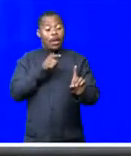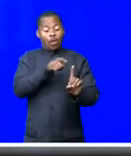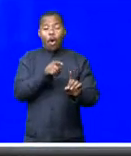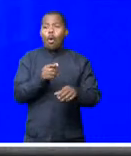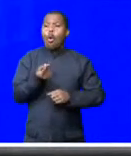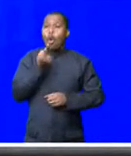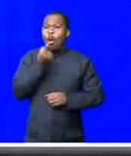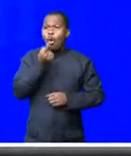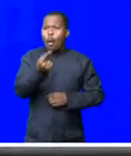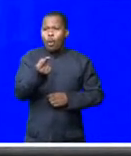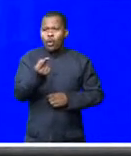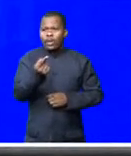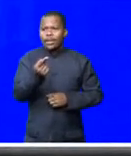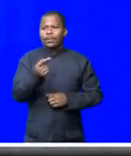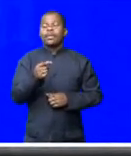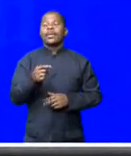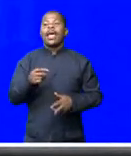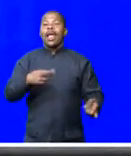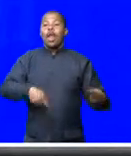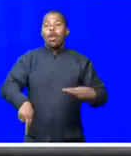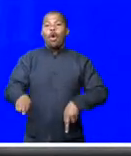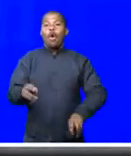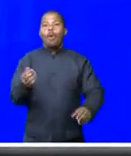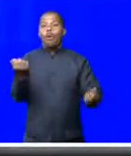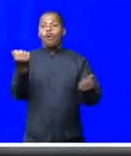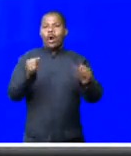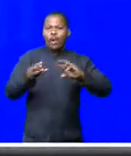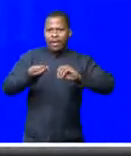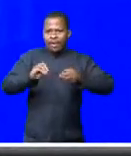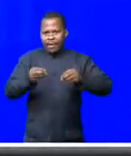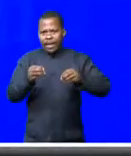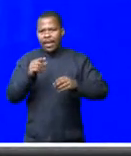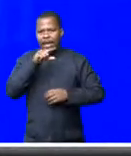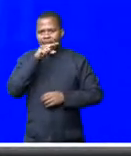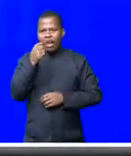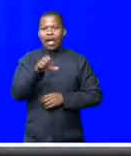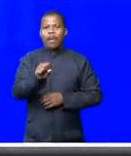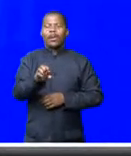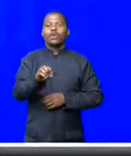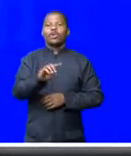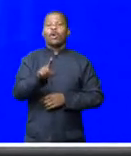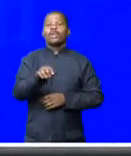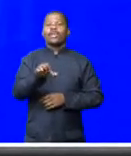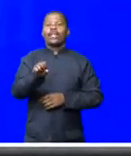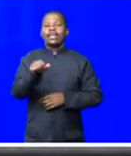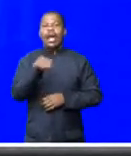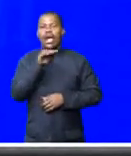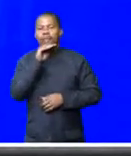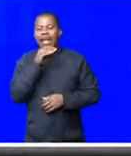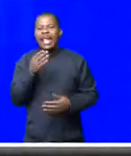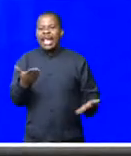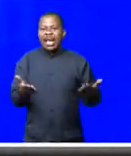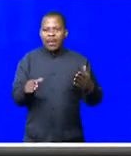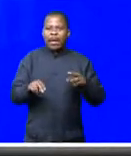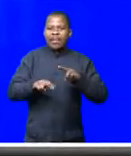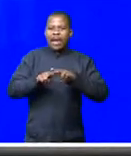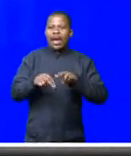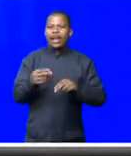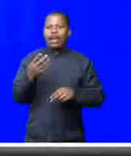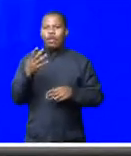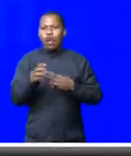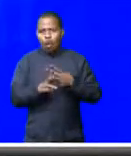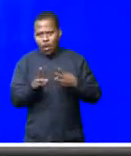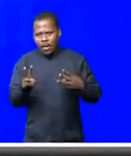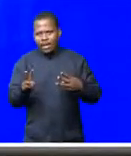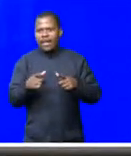uveta ukuthi umsebenzi wokwakhiwa kabusha kwemgwaqo weSozisa Street kubhekeke ukuthi athathe ngephasi kwamaviki lamane